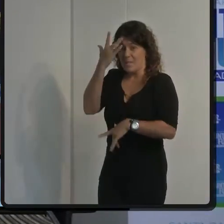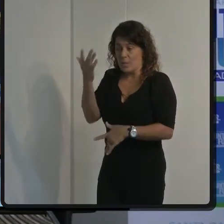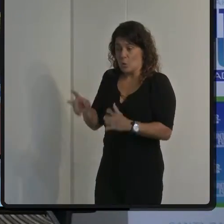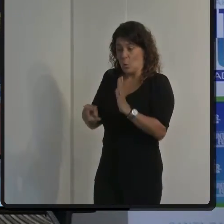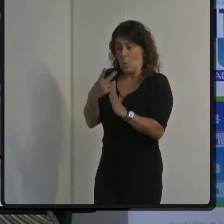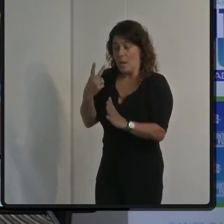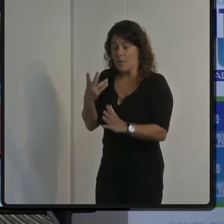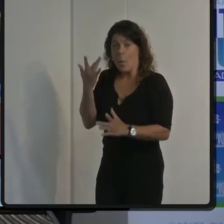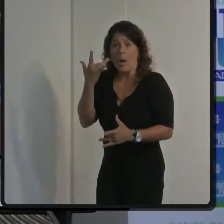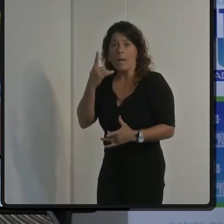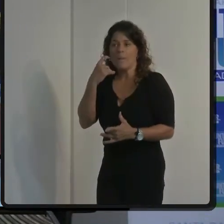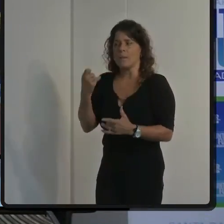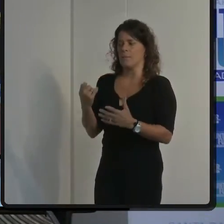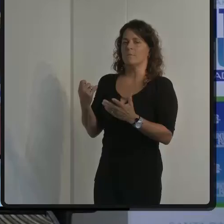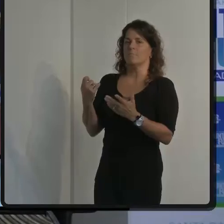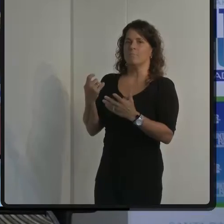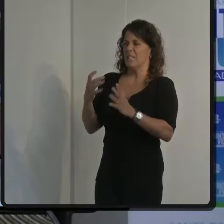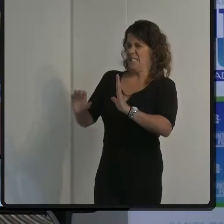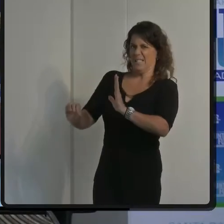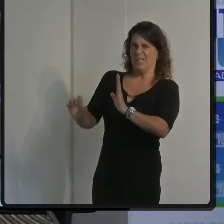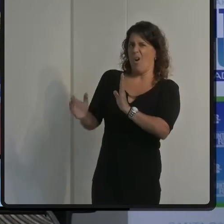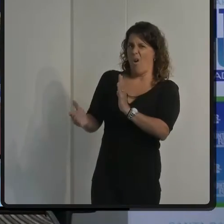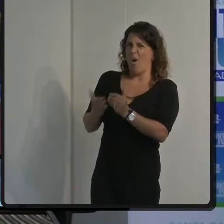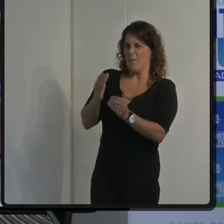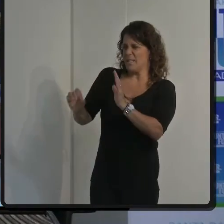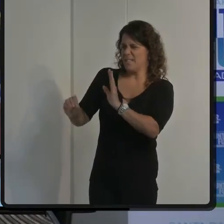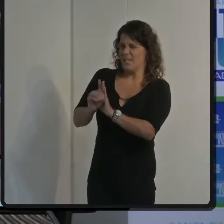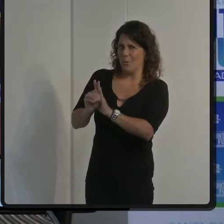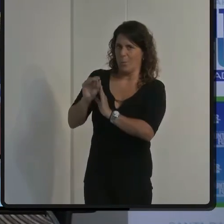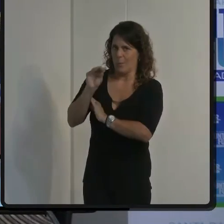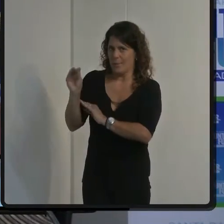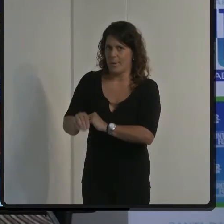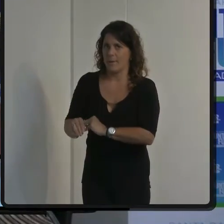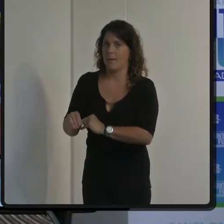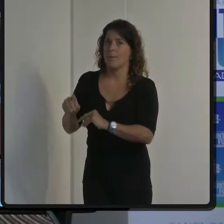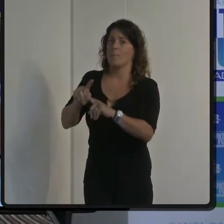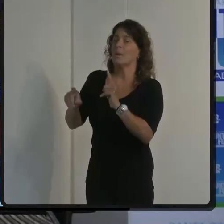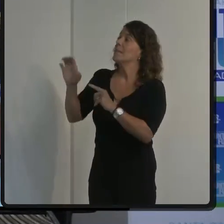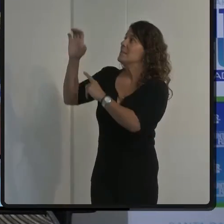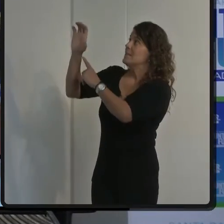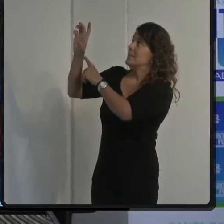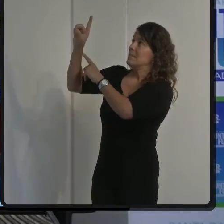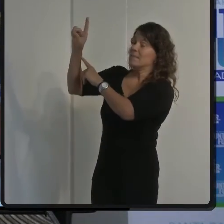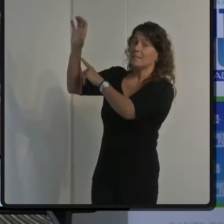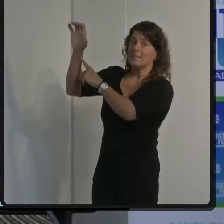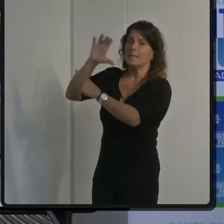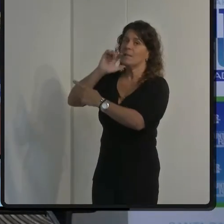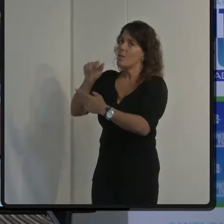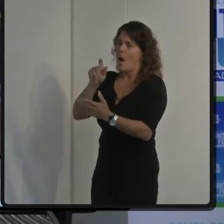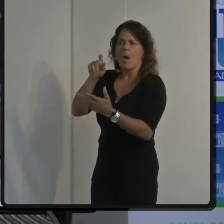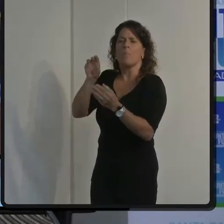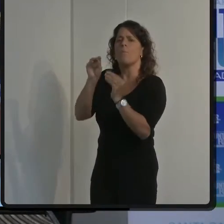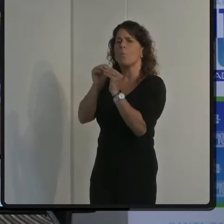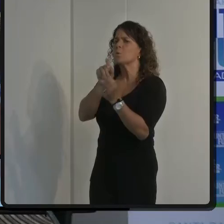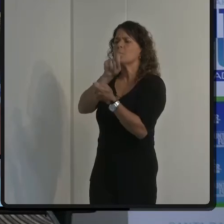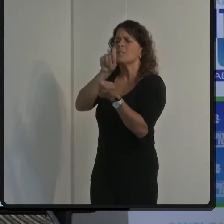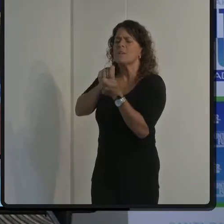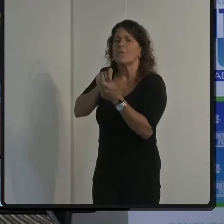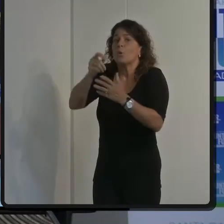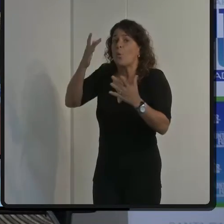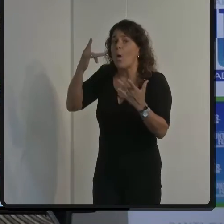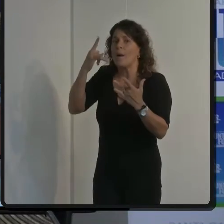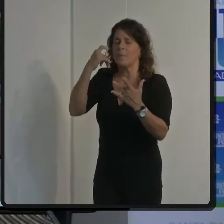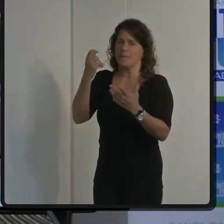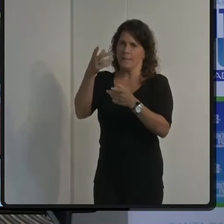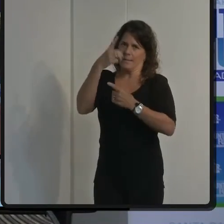cannot be more definitive, or the CDC is not being more definitive, is because the disease is so